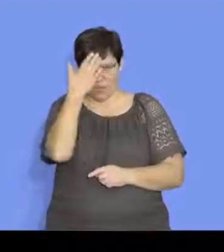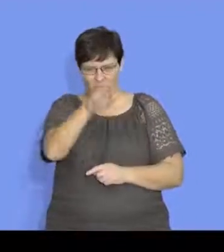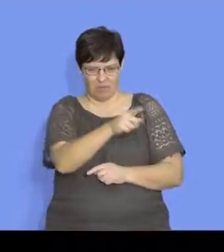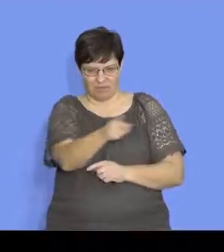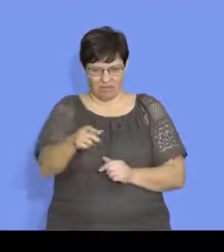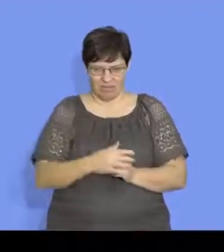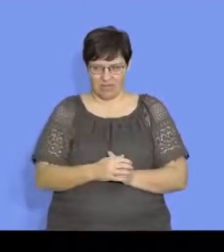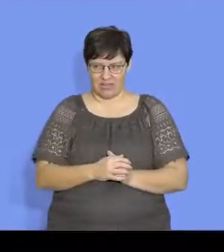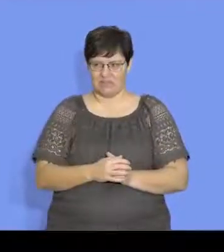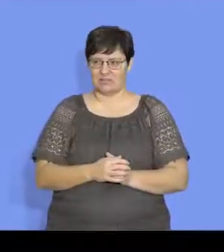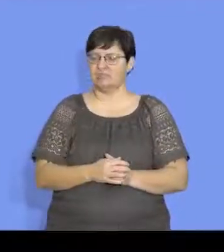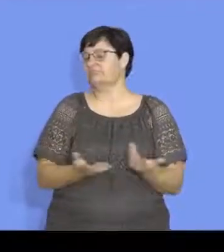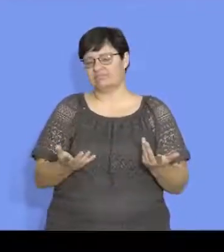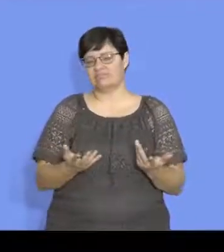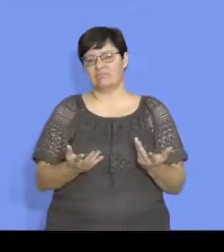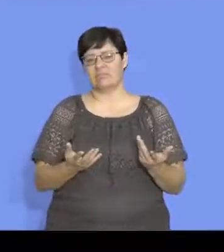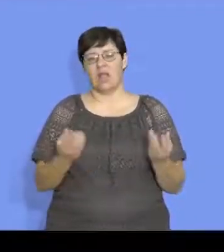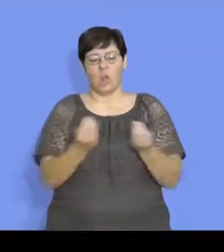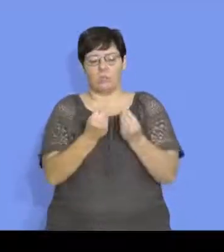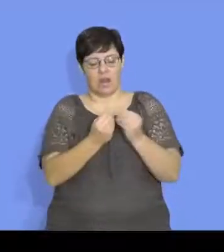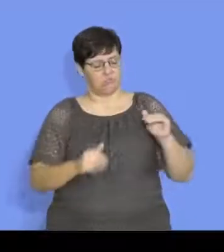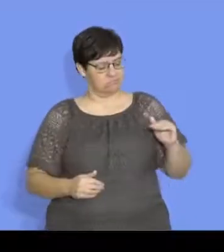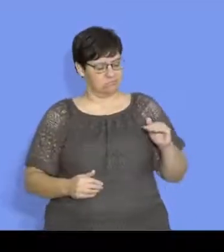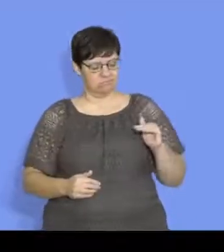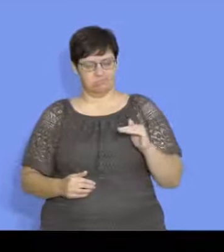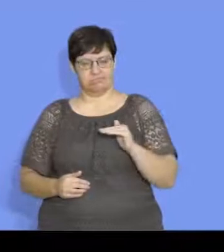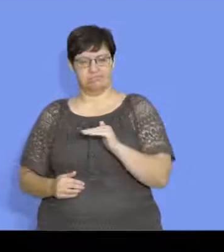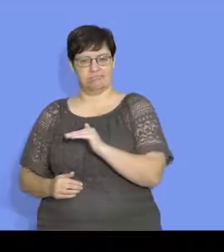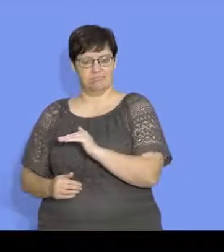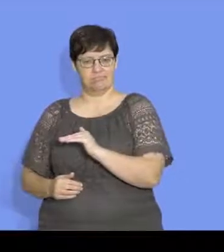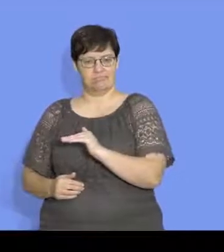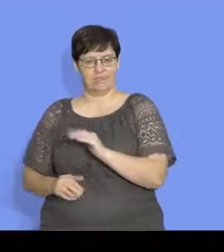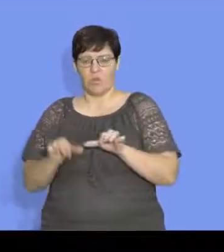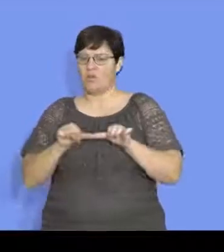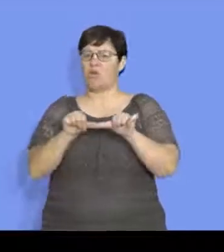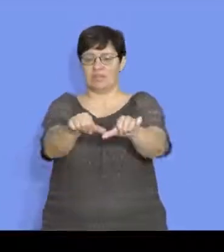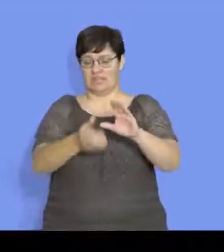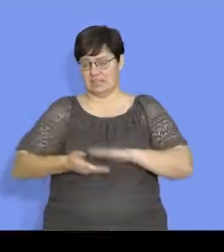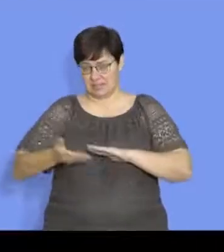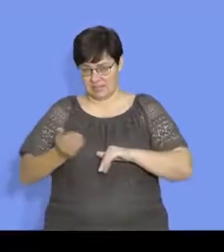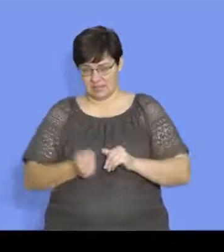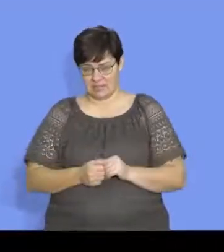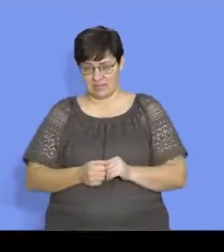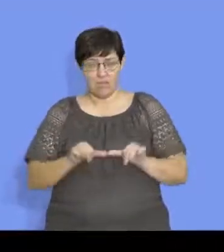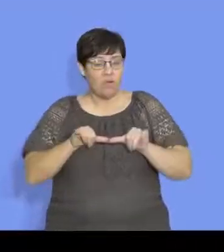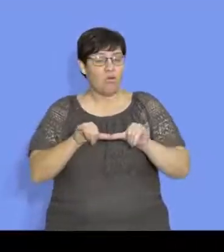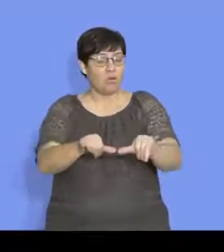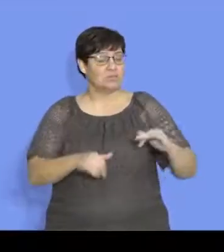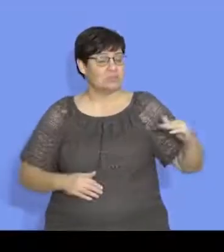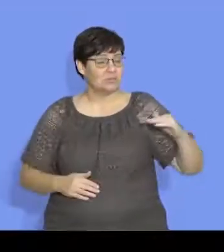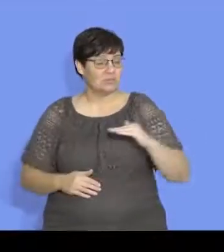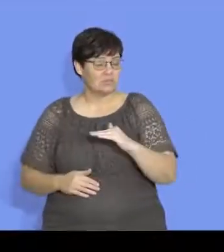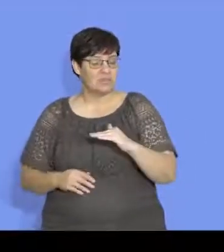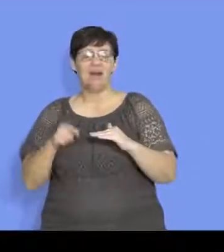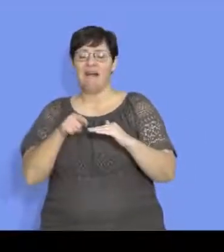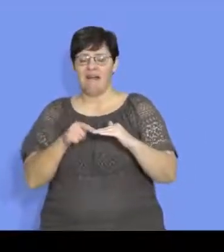an object moving at constant speed. Now, when an object moves at constant speed, I'm going to just illustrate